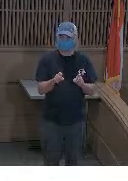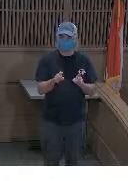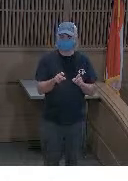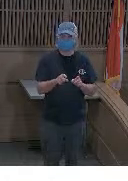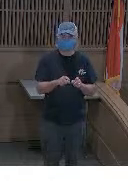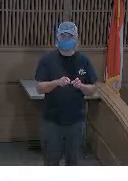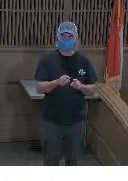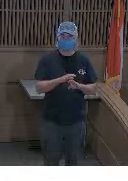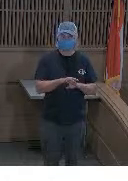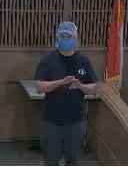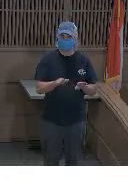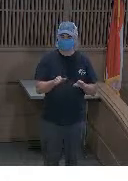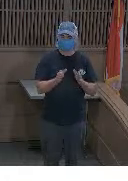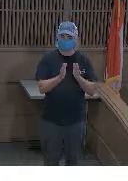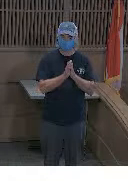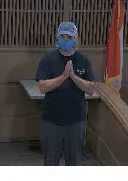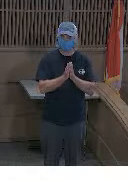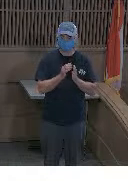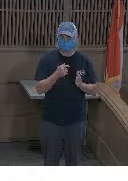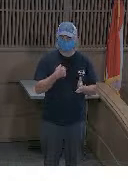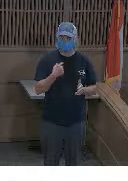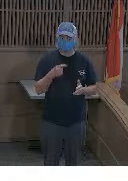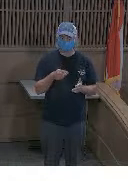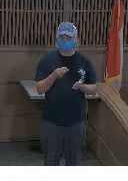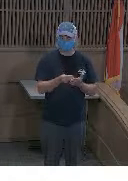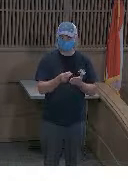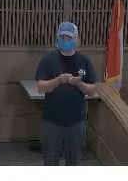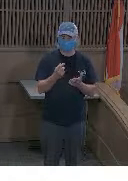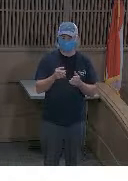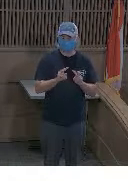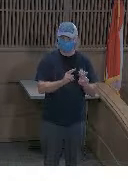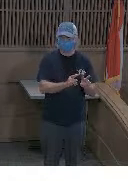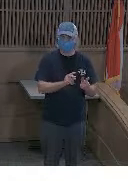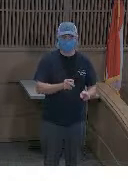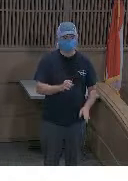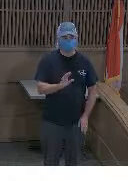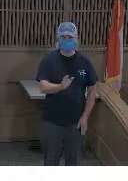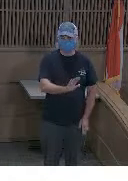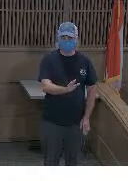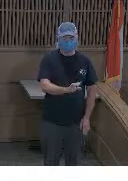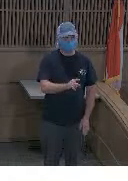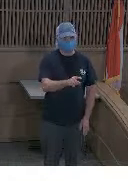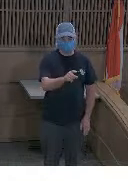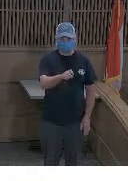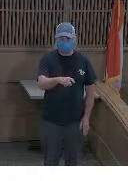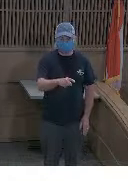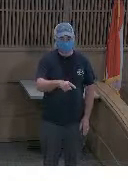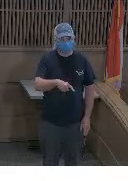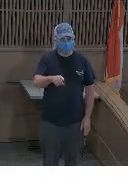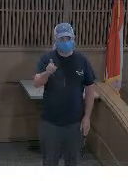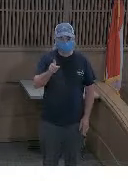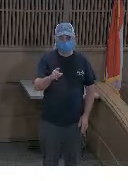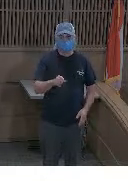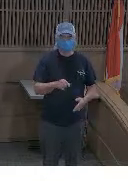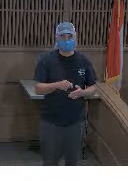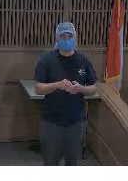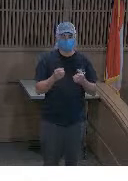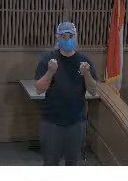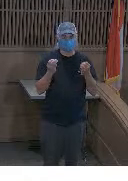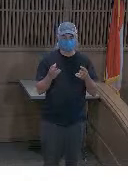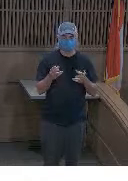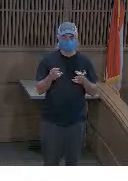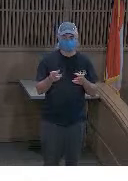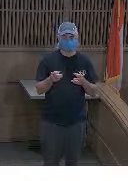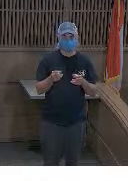don't ask me, Mr. Fowler, could we get this person tested just to see? No, we asking you to go ahead of time. Dr. Lewis already said there's plenty of sites that you